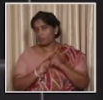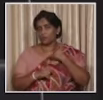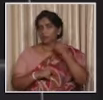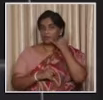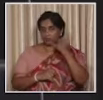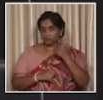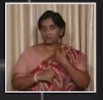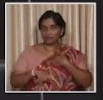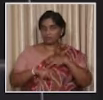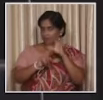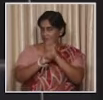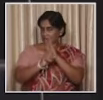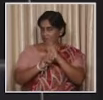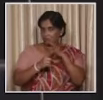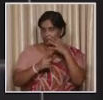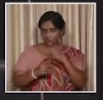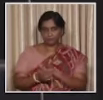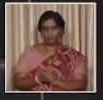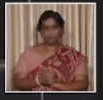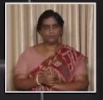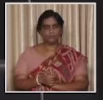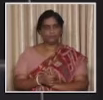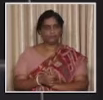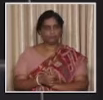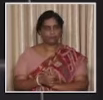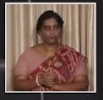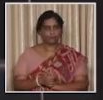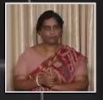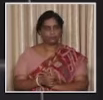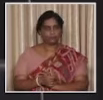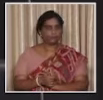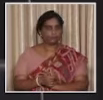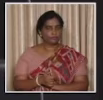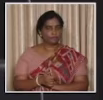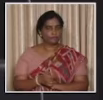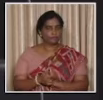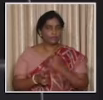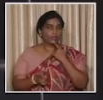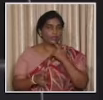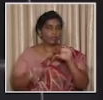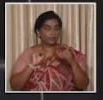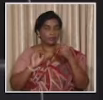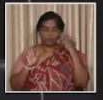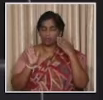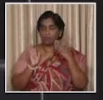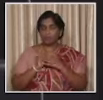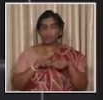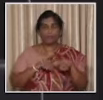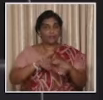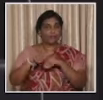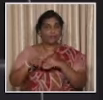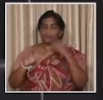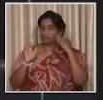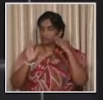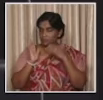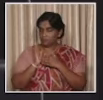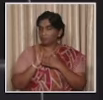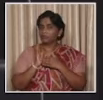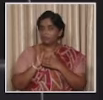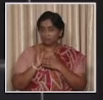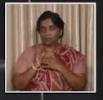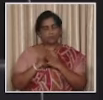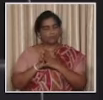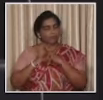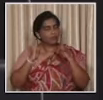me, I told him for the plantation areas, right, it's very difficult for you to be